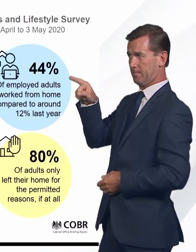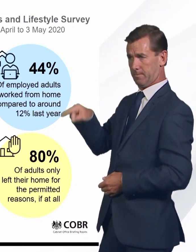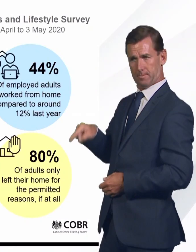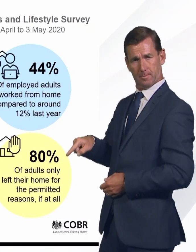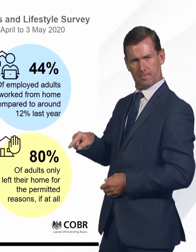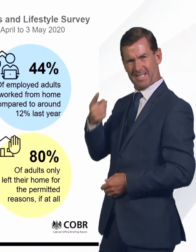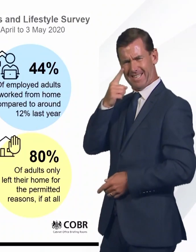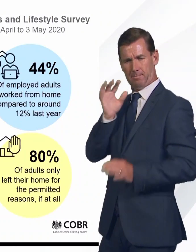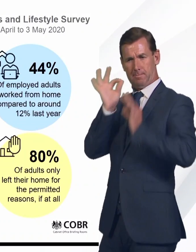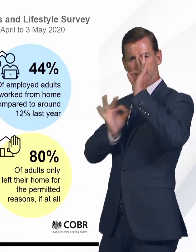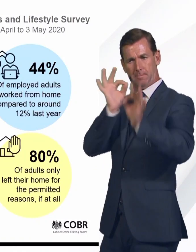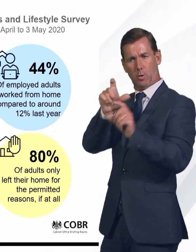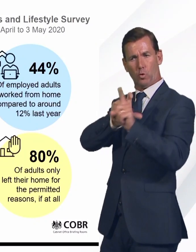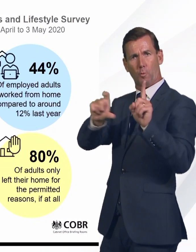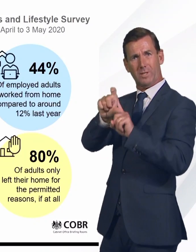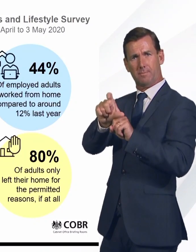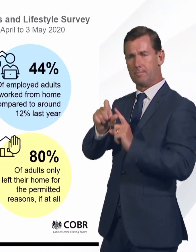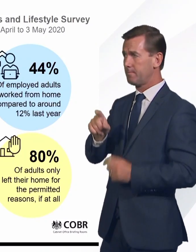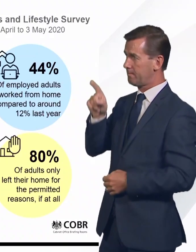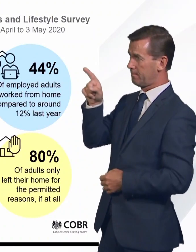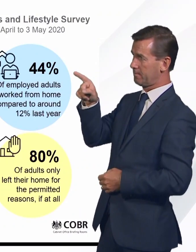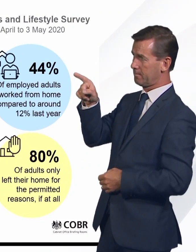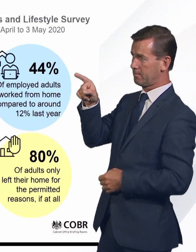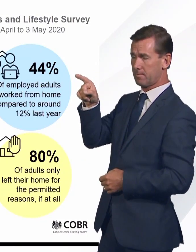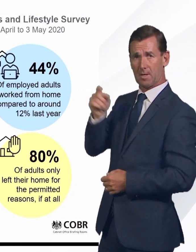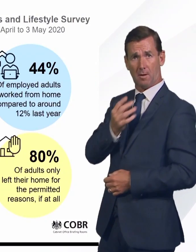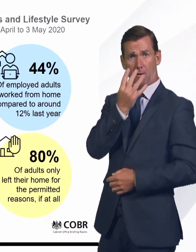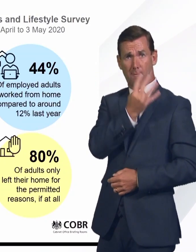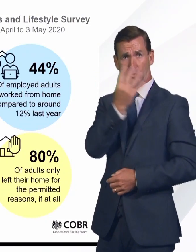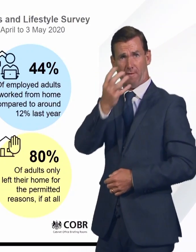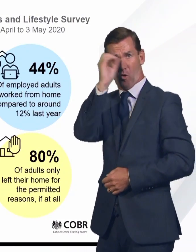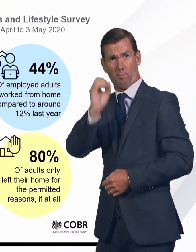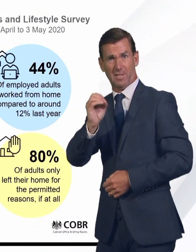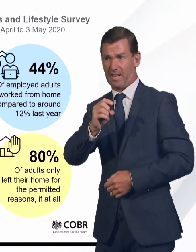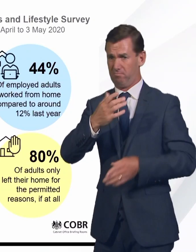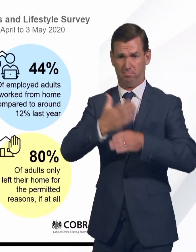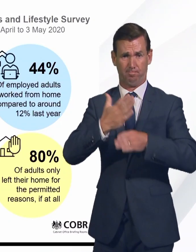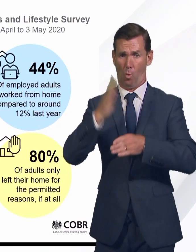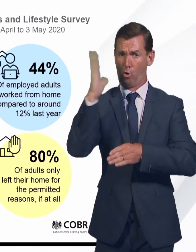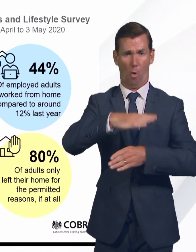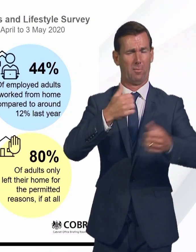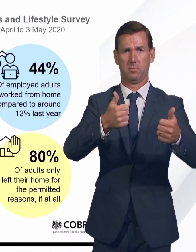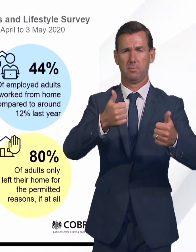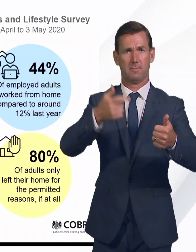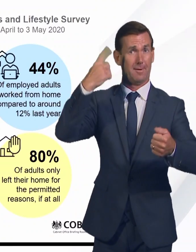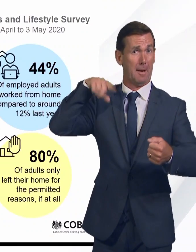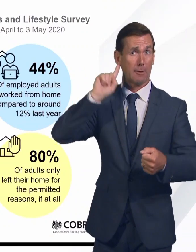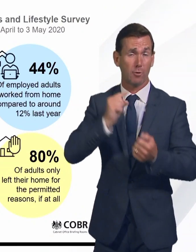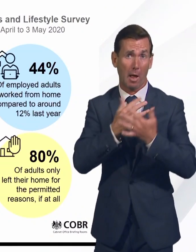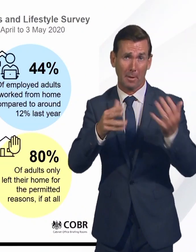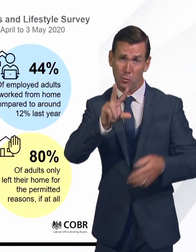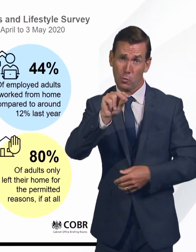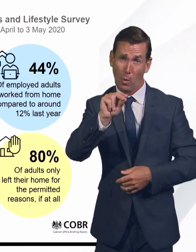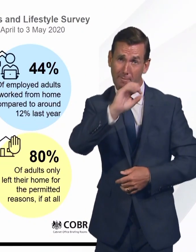Survey, and that shows that 44% of employed adults are actually working from home compared to 12% last year. This